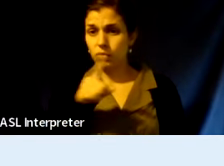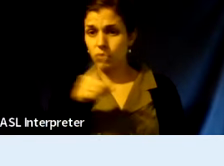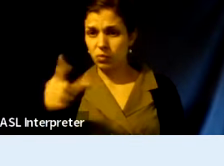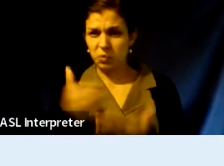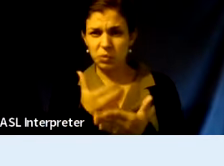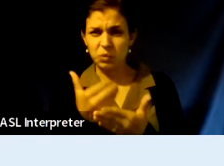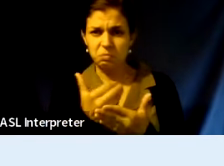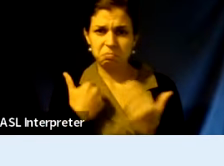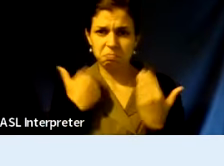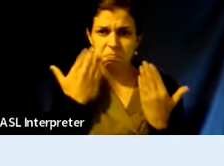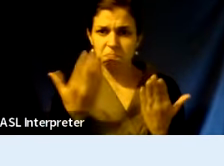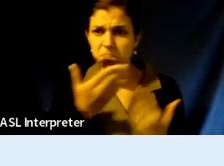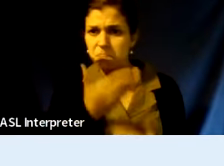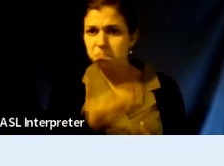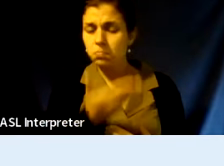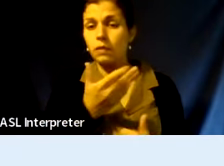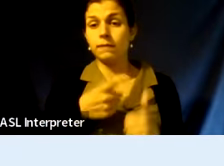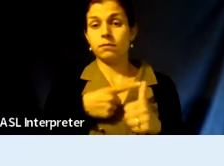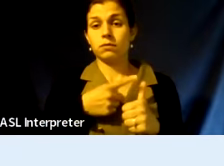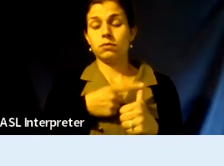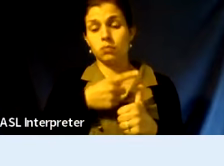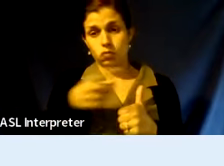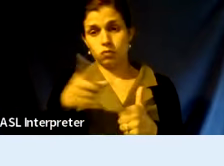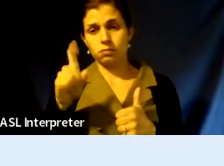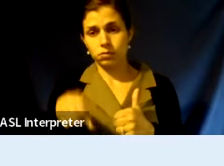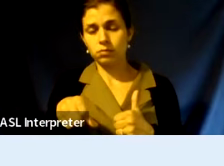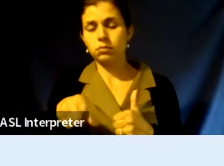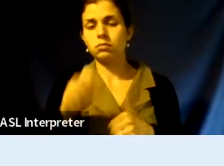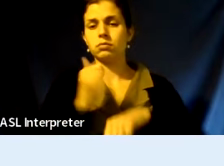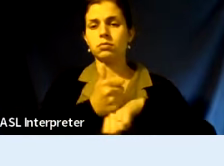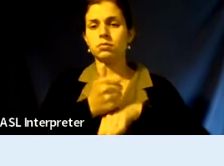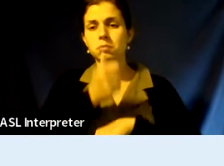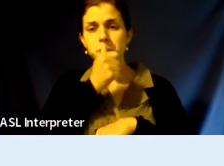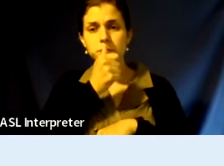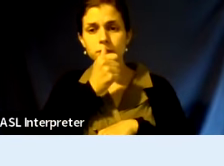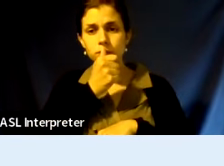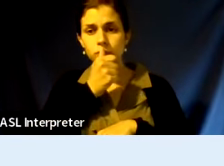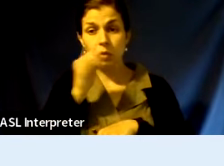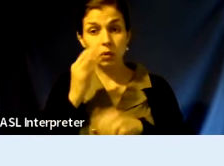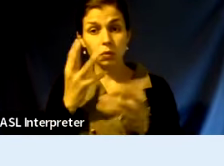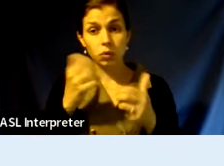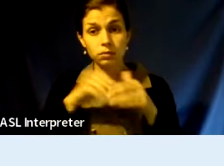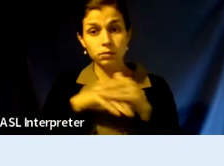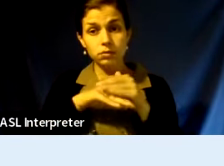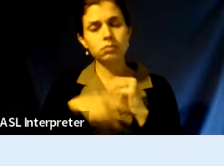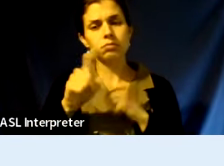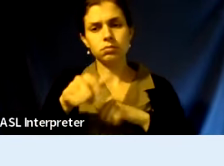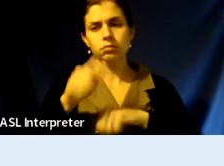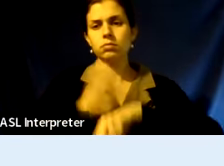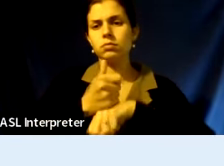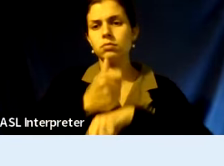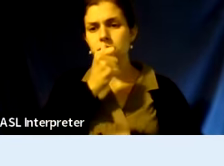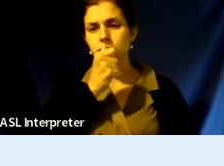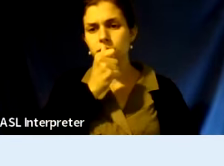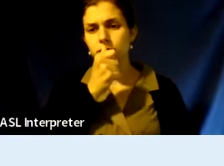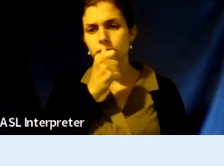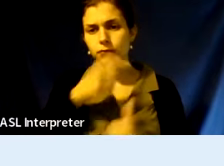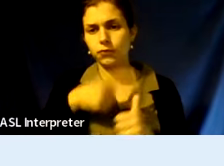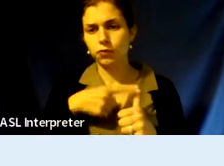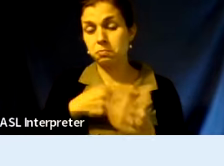up your password before you can access Skyward, either from the mobile interface or from the